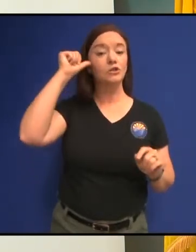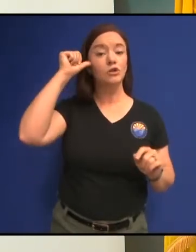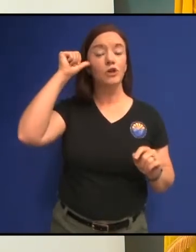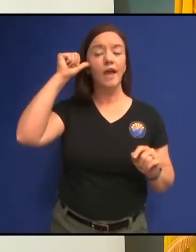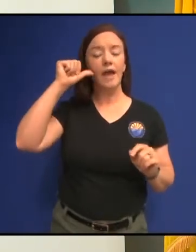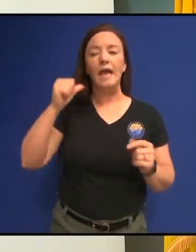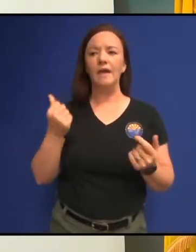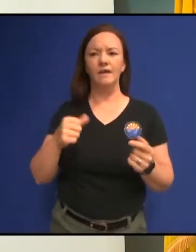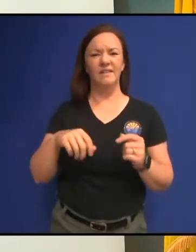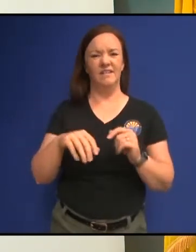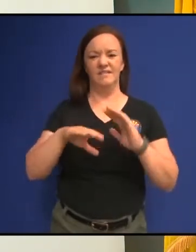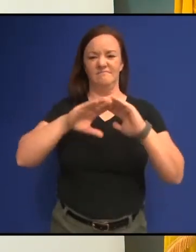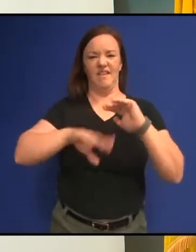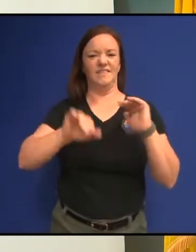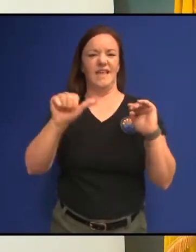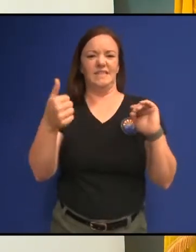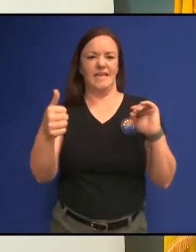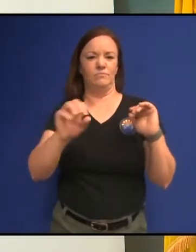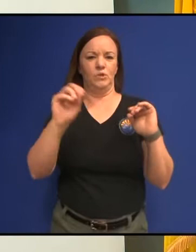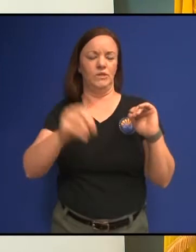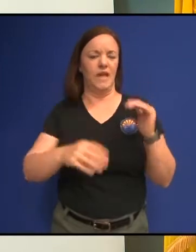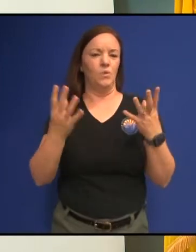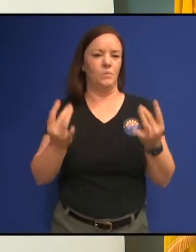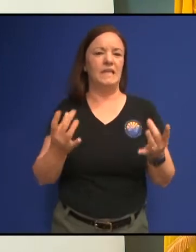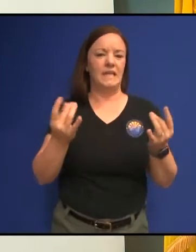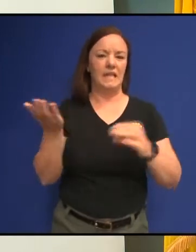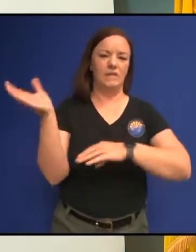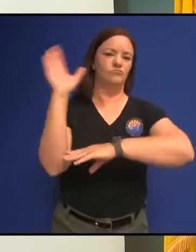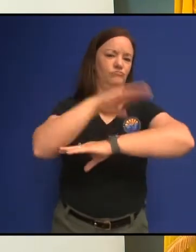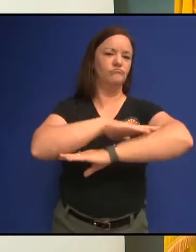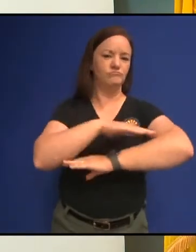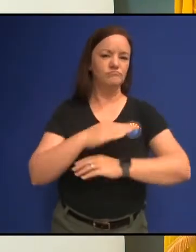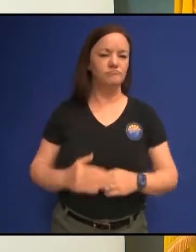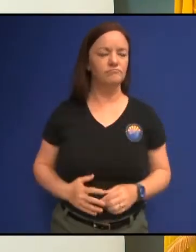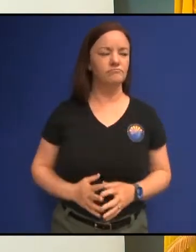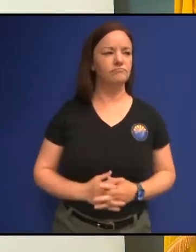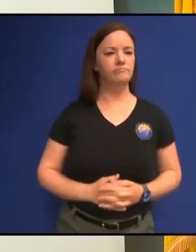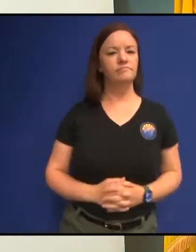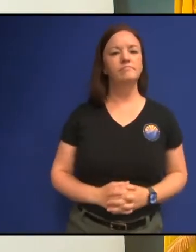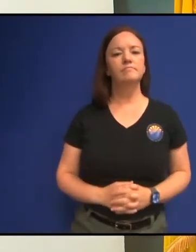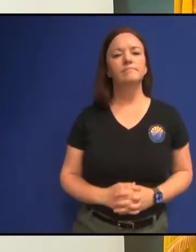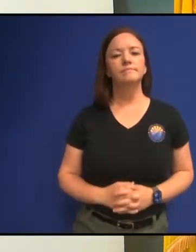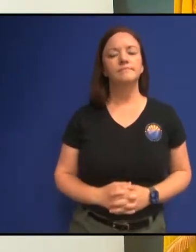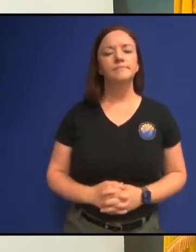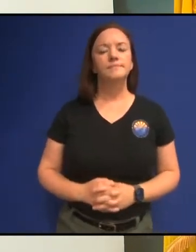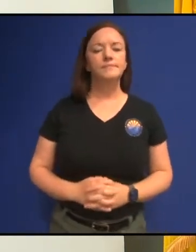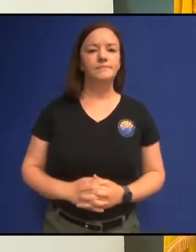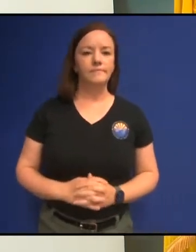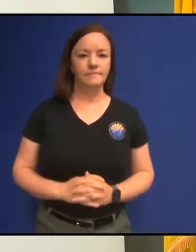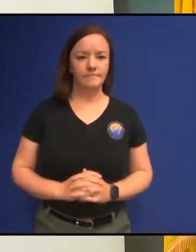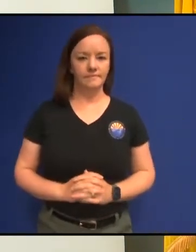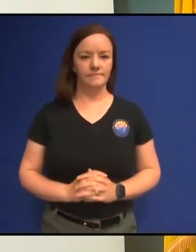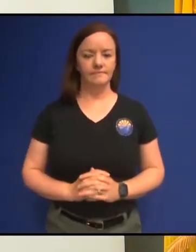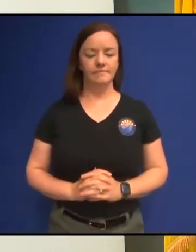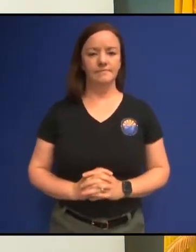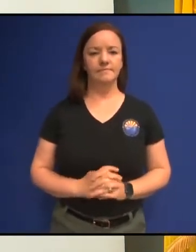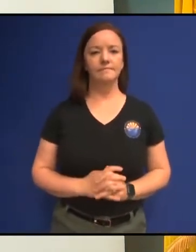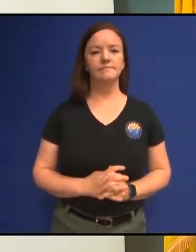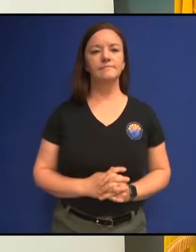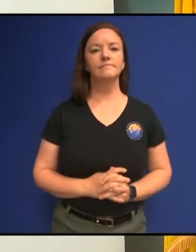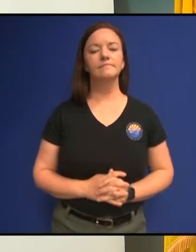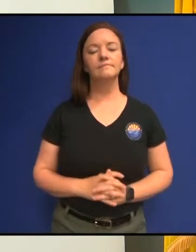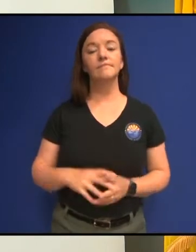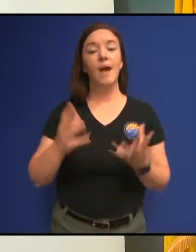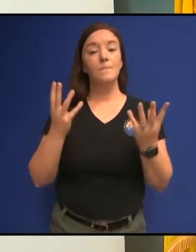upper single digits for low humidities during the day. So, and then that moisture that I mentioned